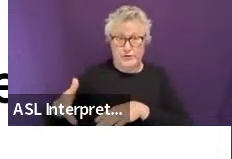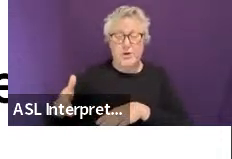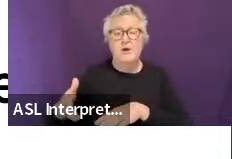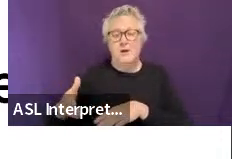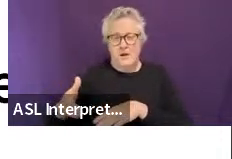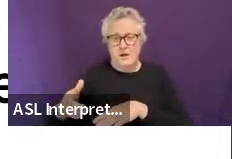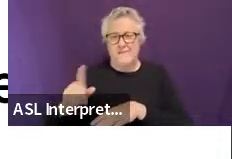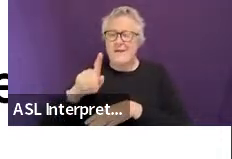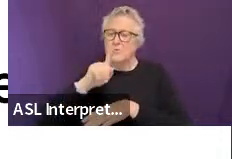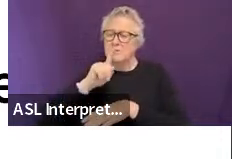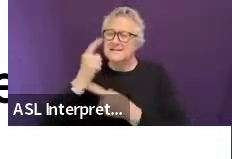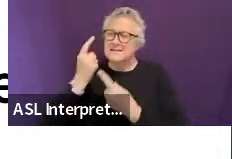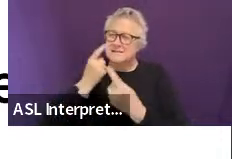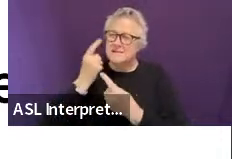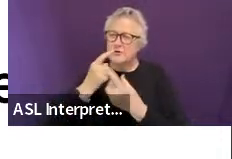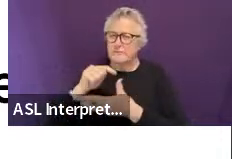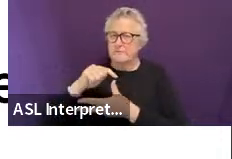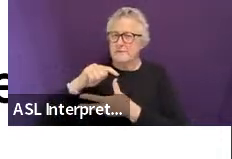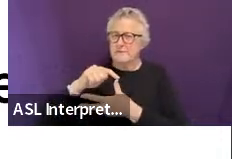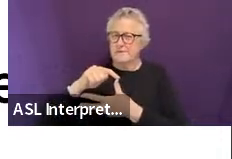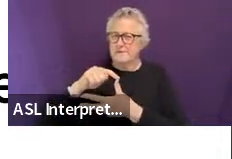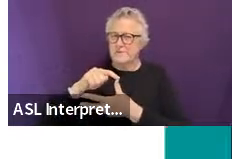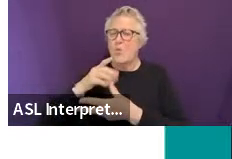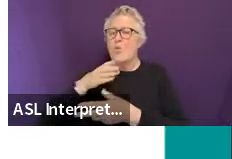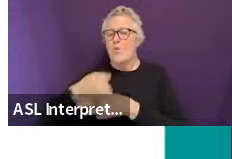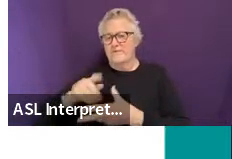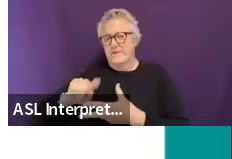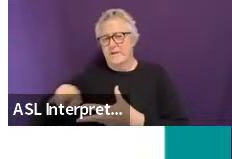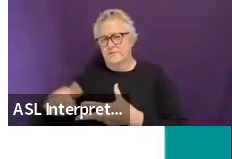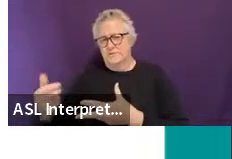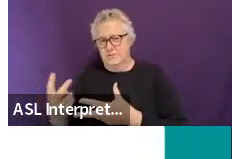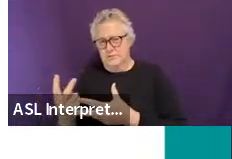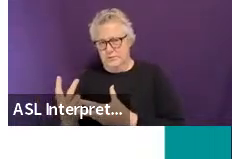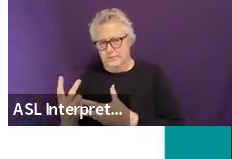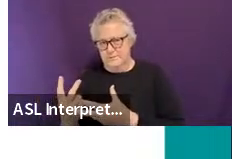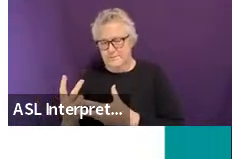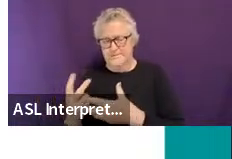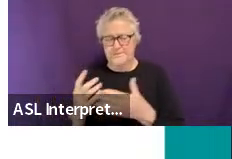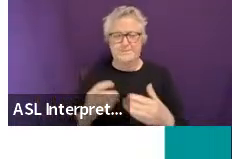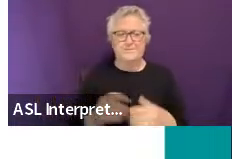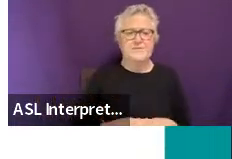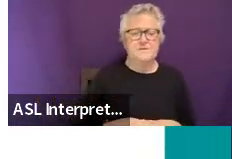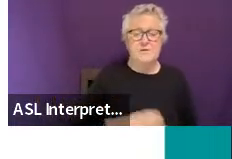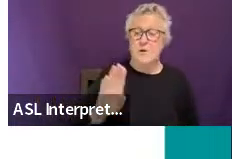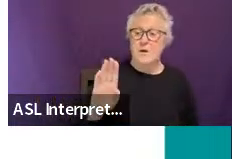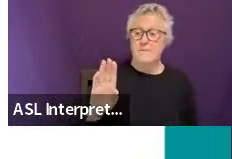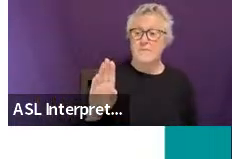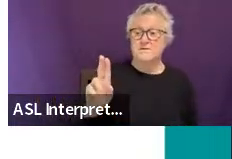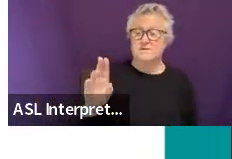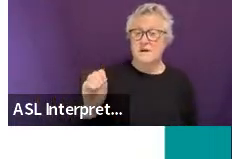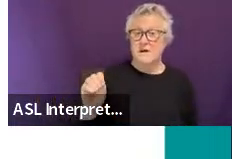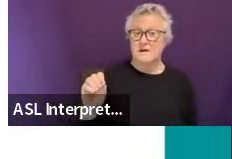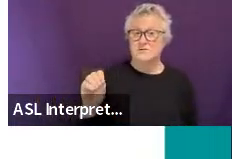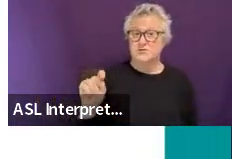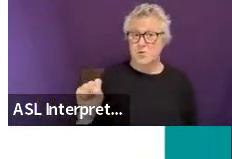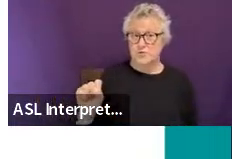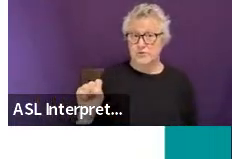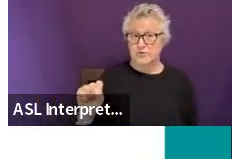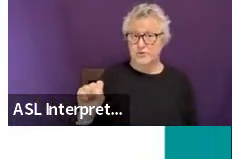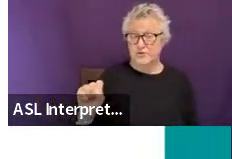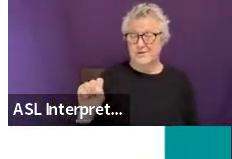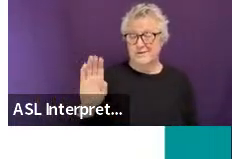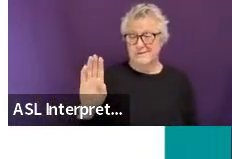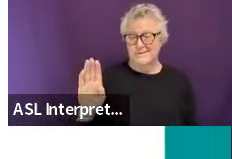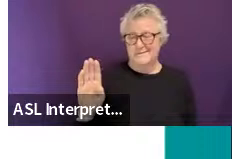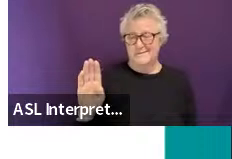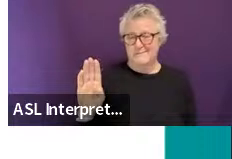options as we modeled and looked into the future. Let's go to the next slide. So bus on shoulder is a transit investment that serves